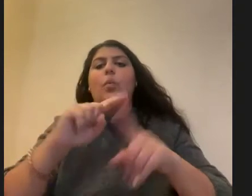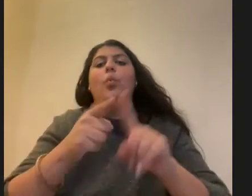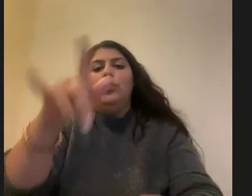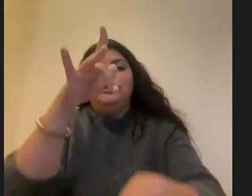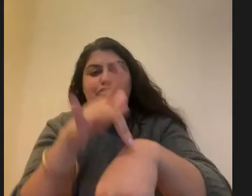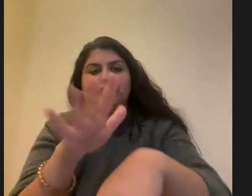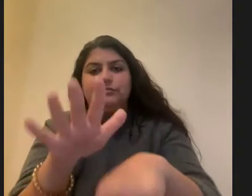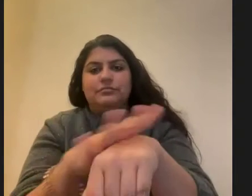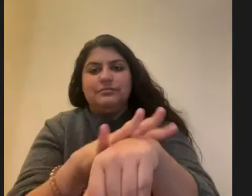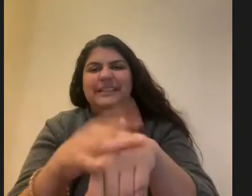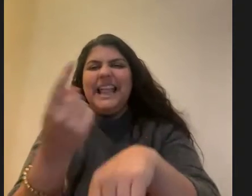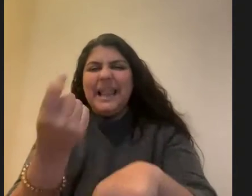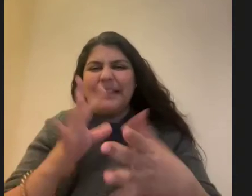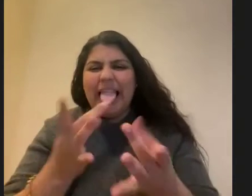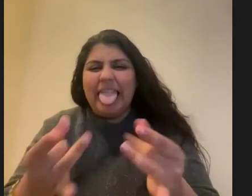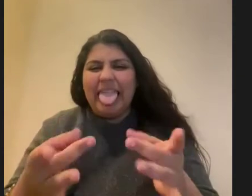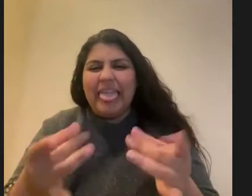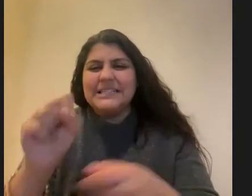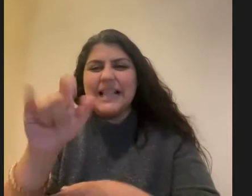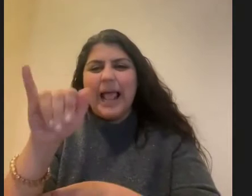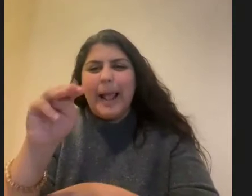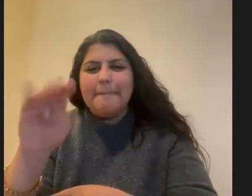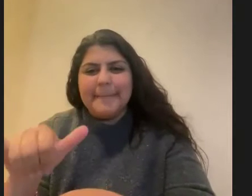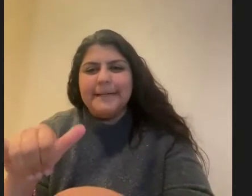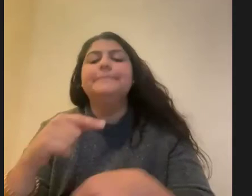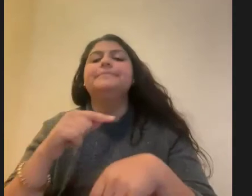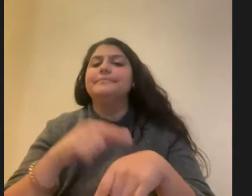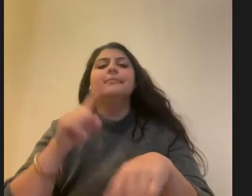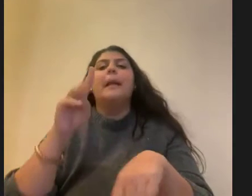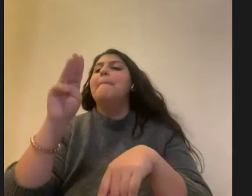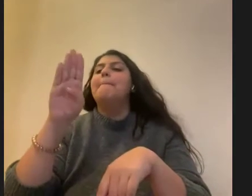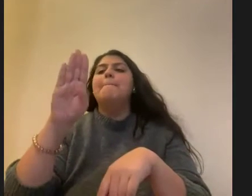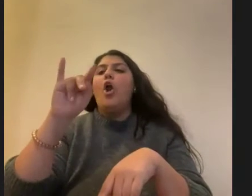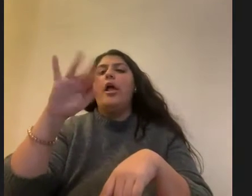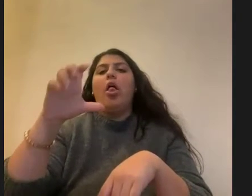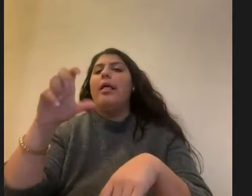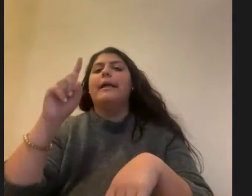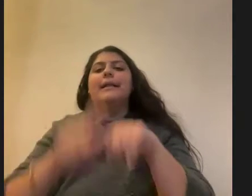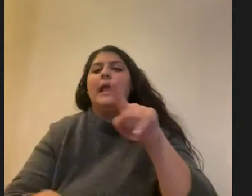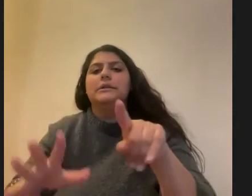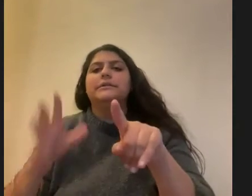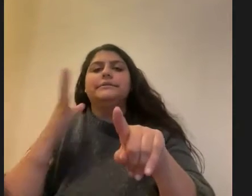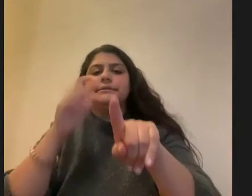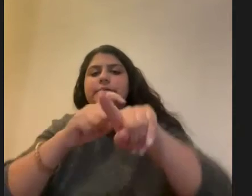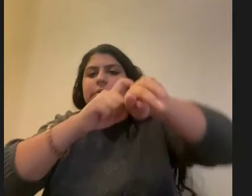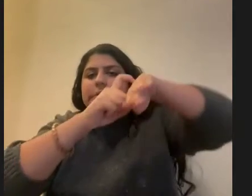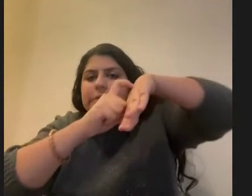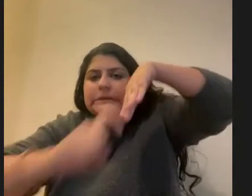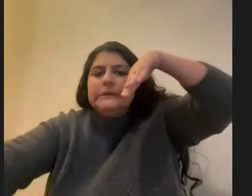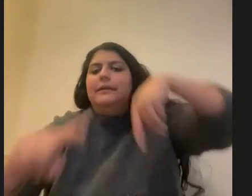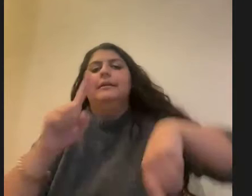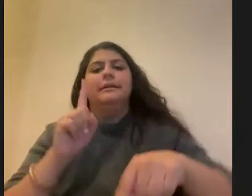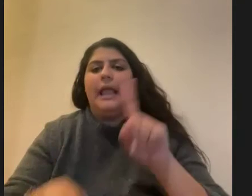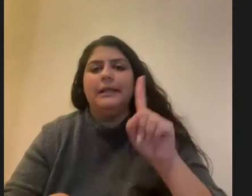it's a little it's slimy. So they can't really a barnacle can't really like grip their skin in order to like cut it to